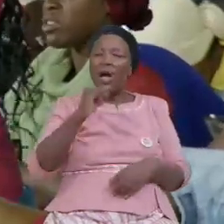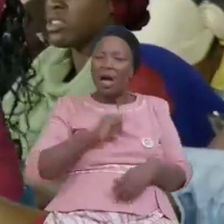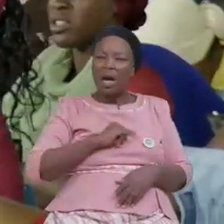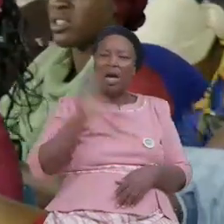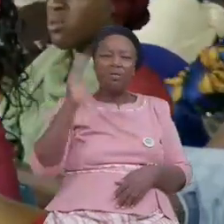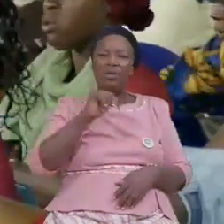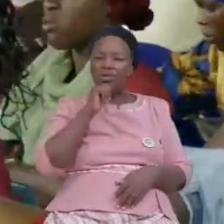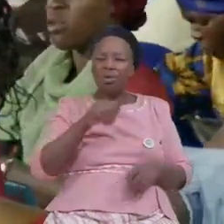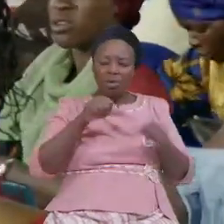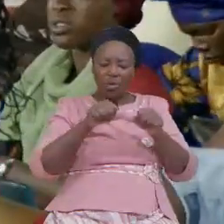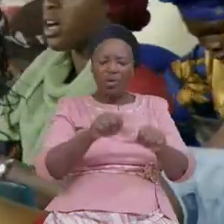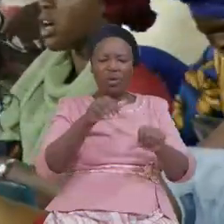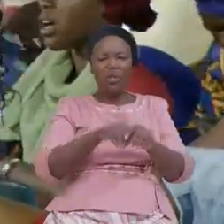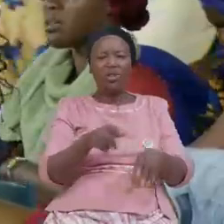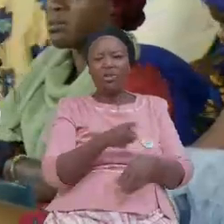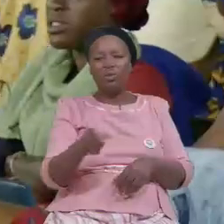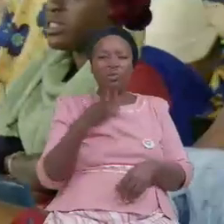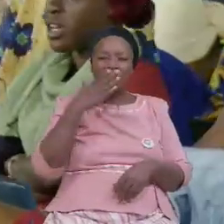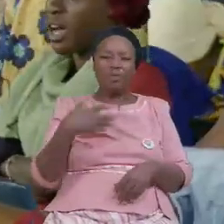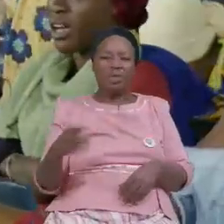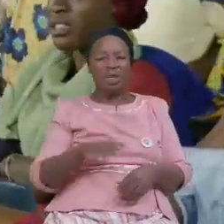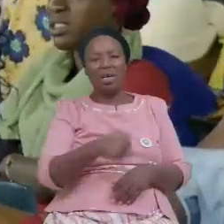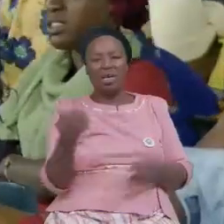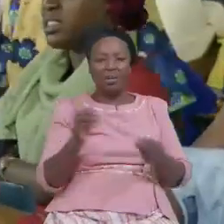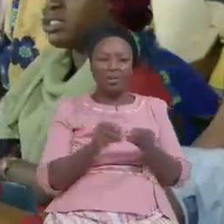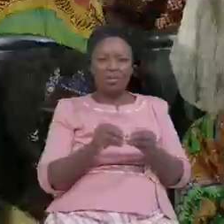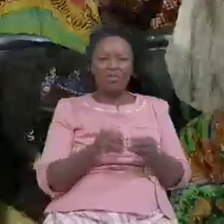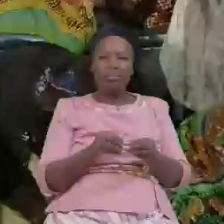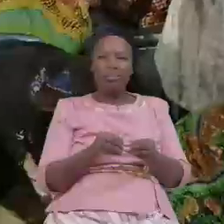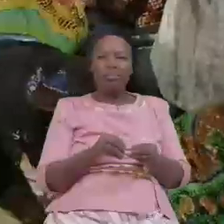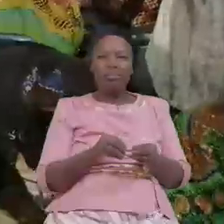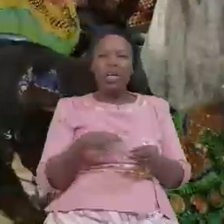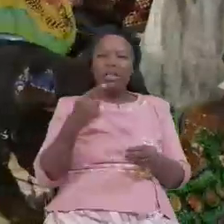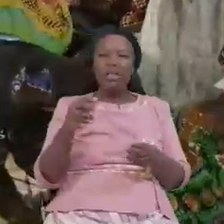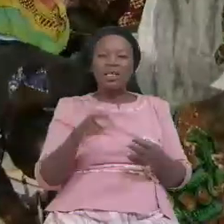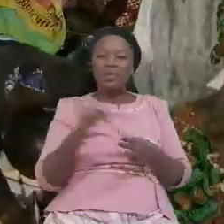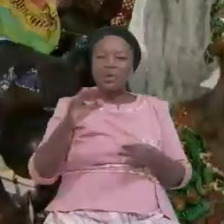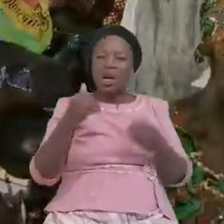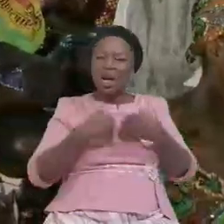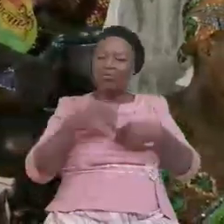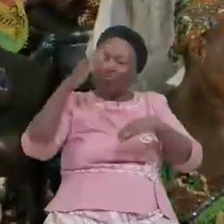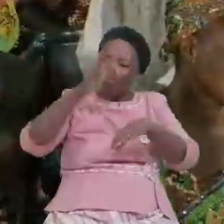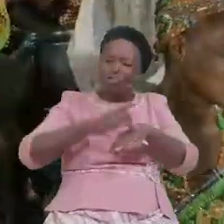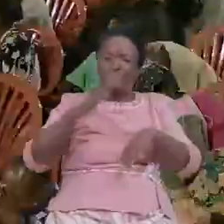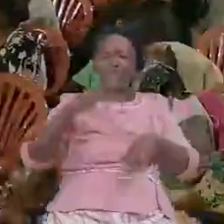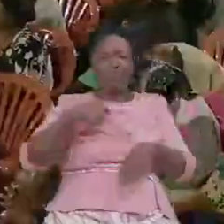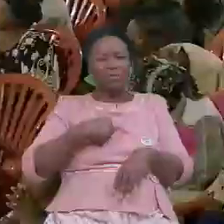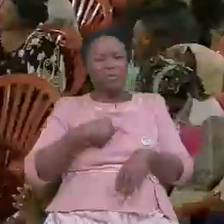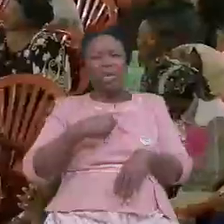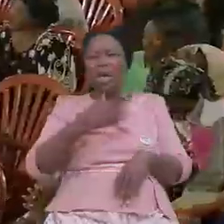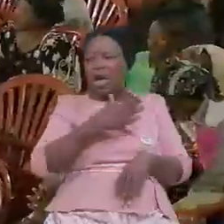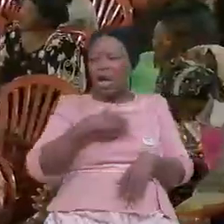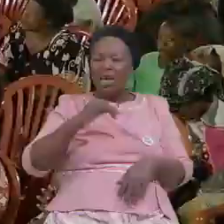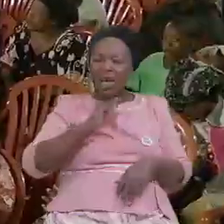those evil things anymore. Tell him, the Spirit has convicted me. I yield to